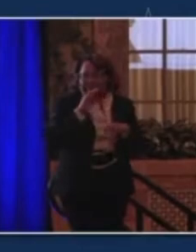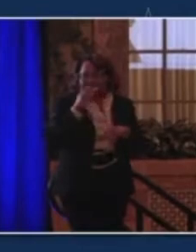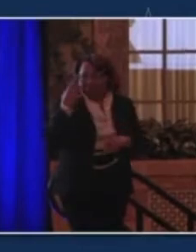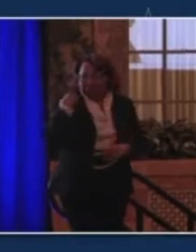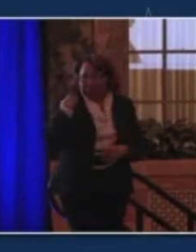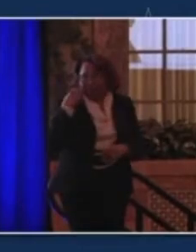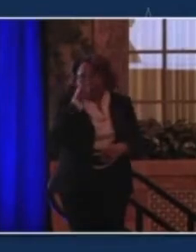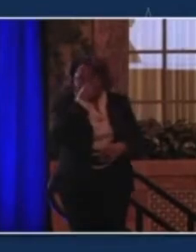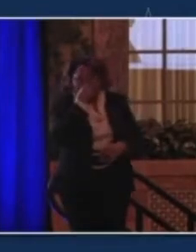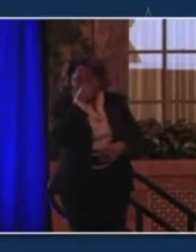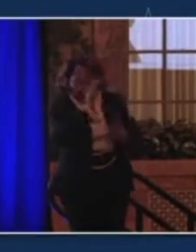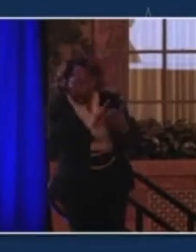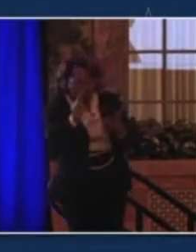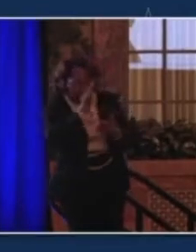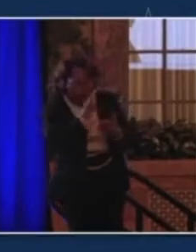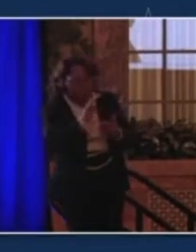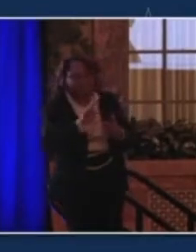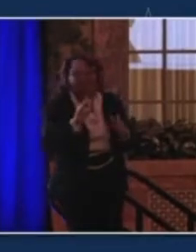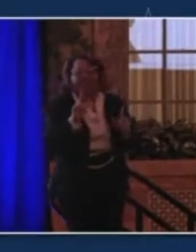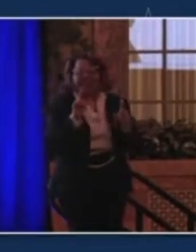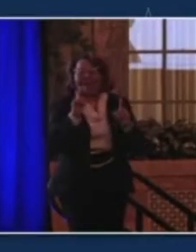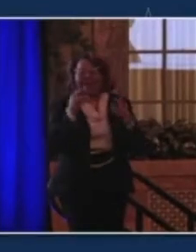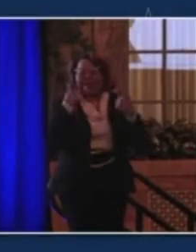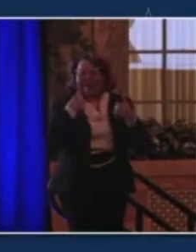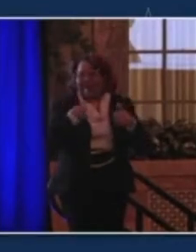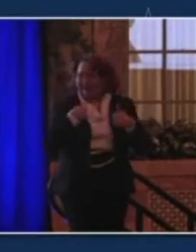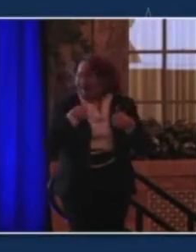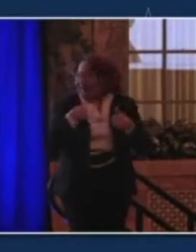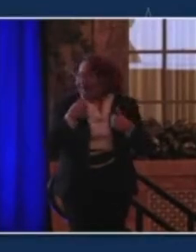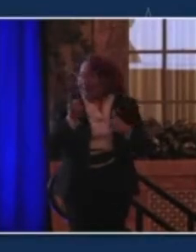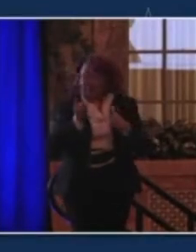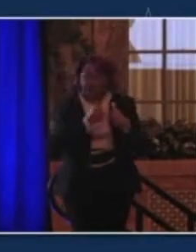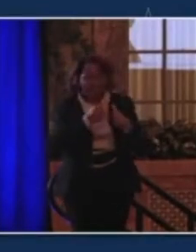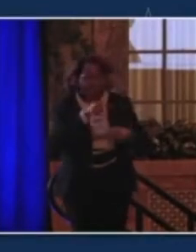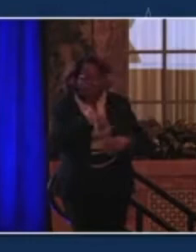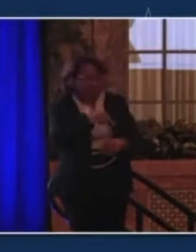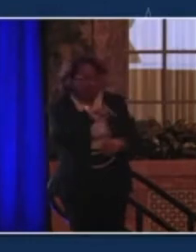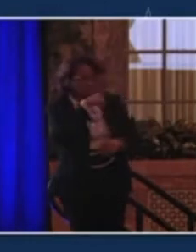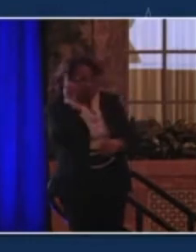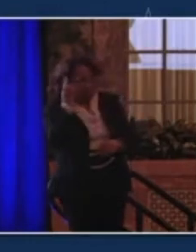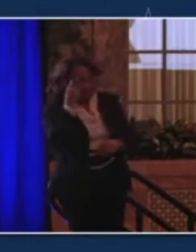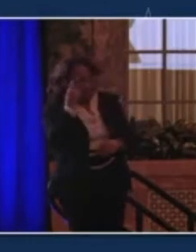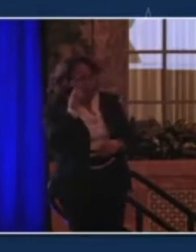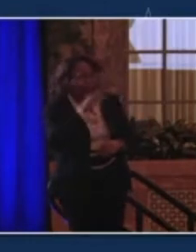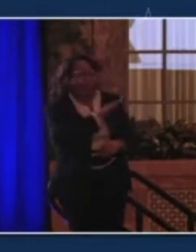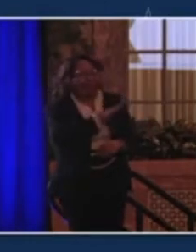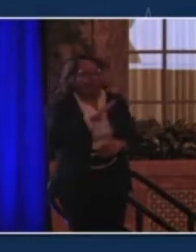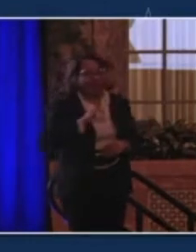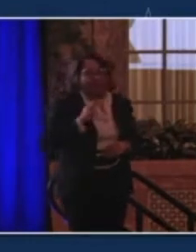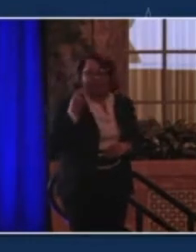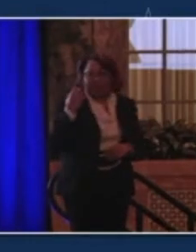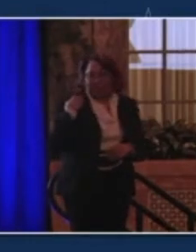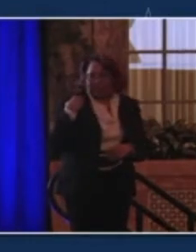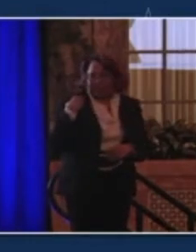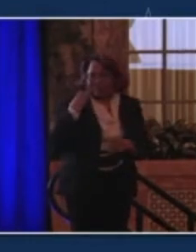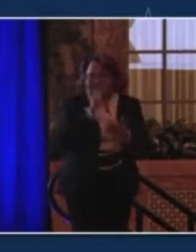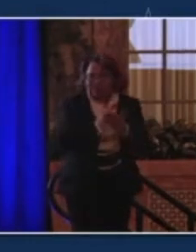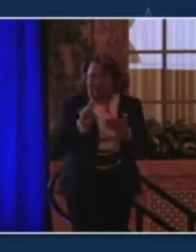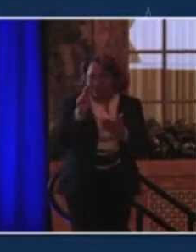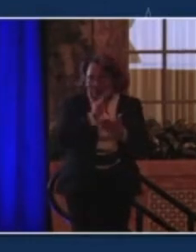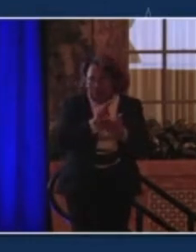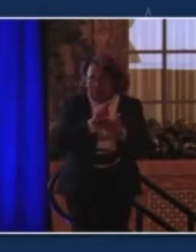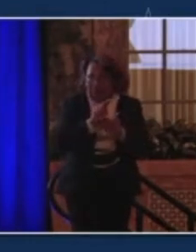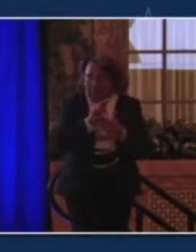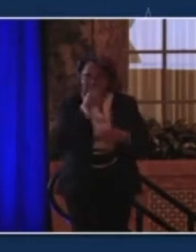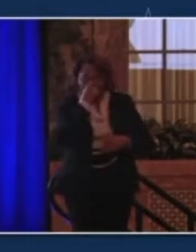In fact, I was the first black board chair for the university, as well as